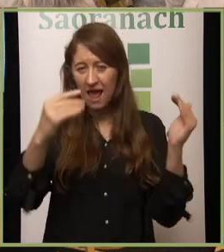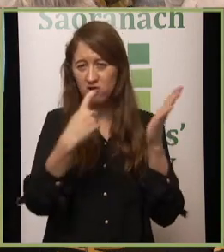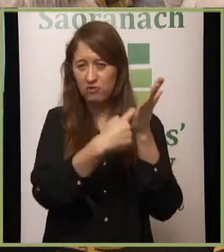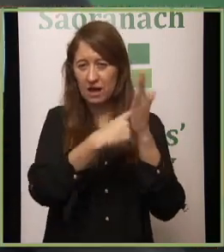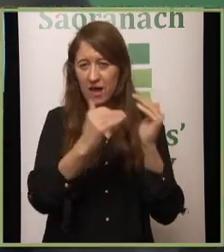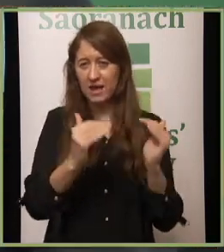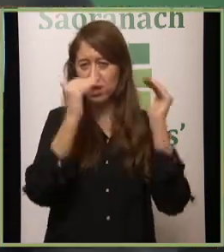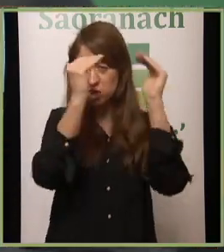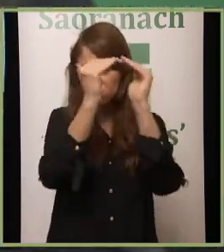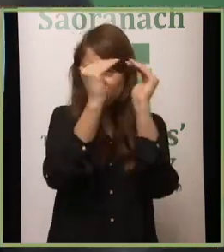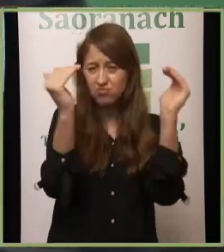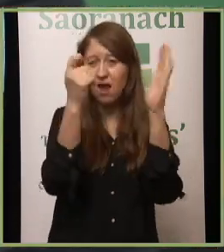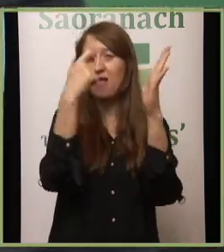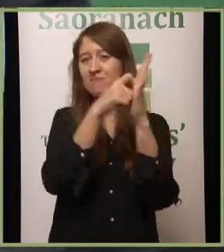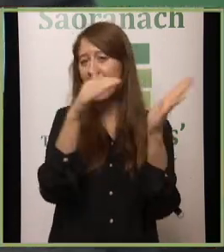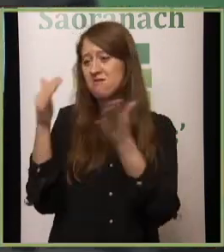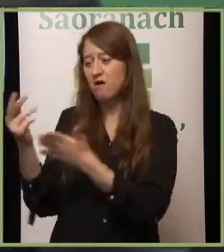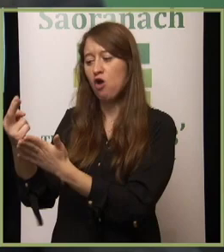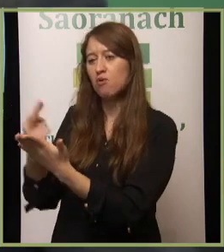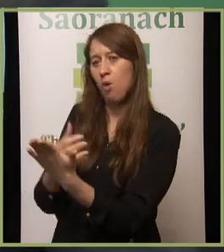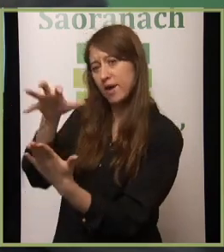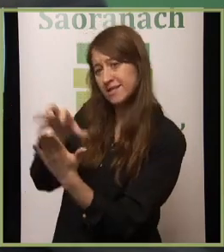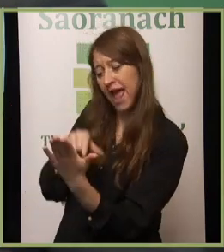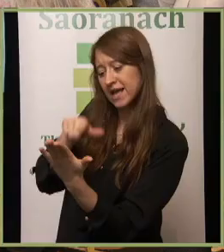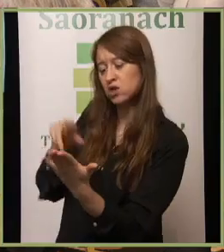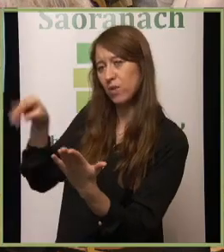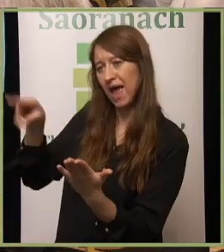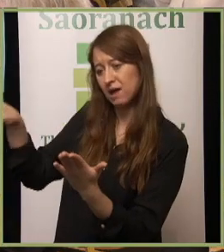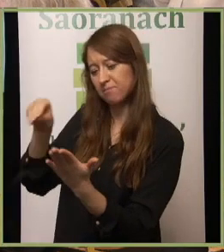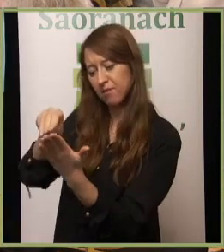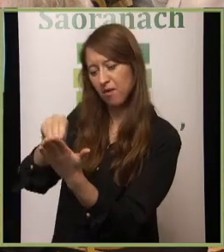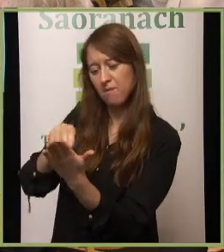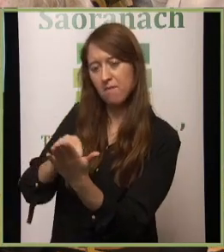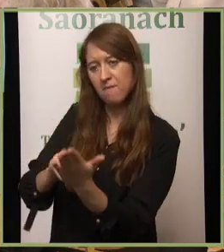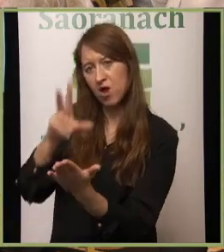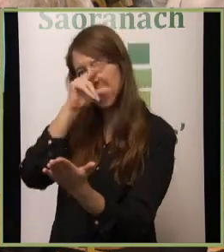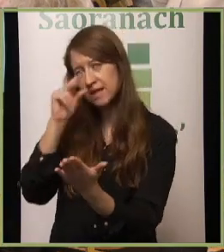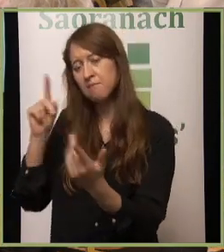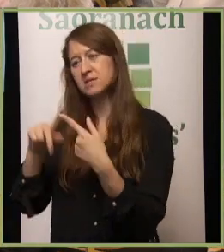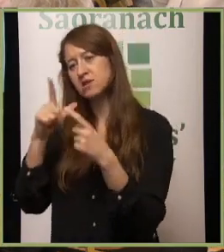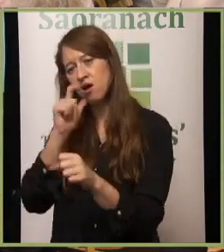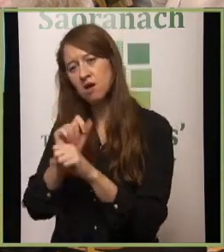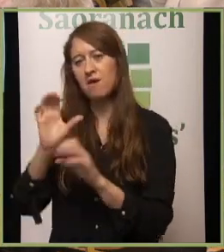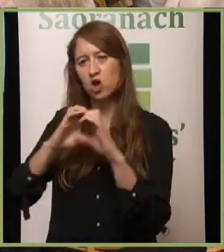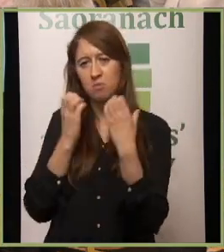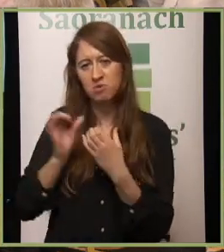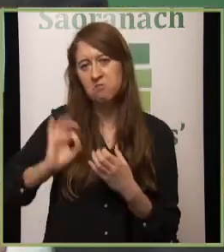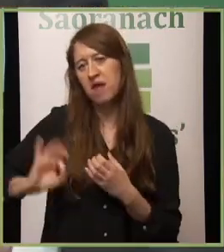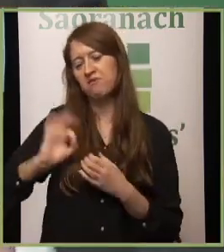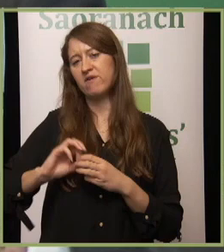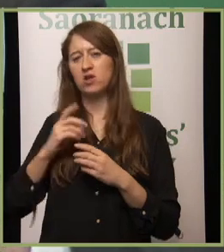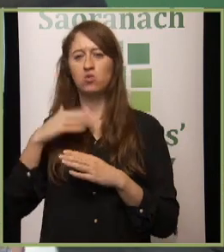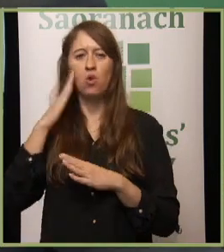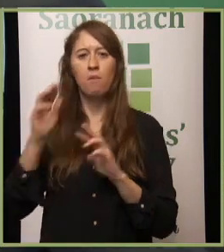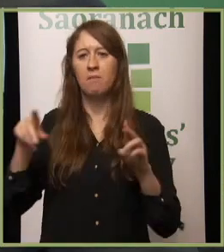of the report, then give examples like Dan has just mentioned, and we could talk about communities benefiting by people staying in